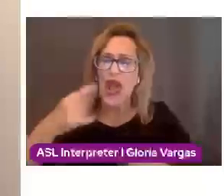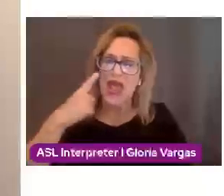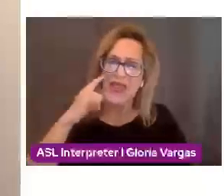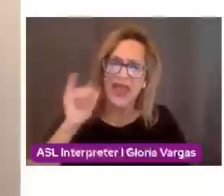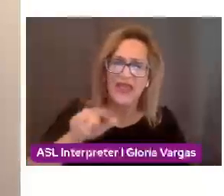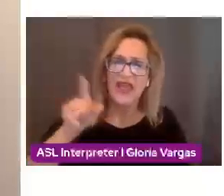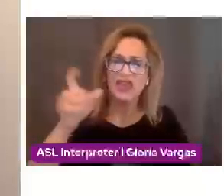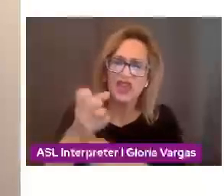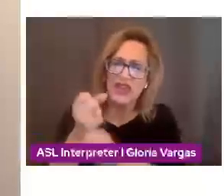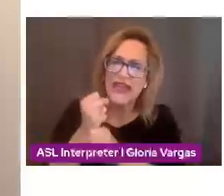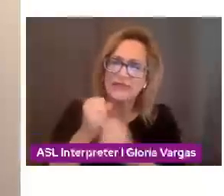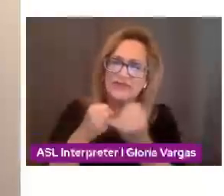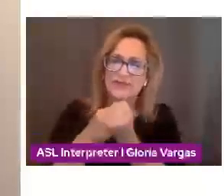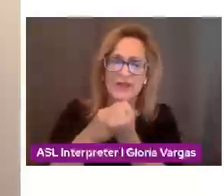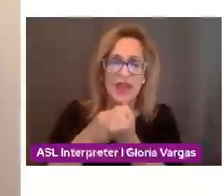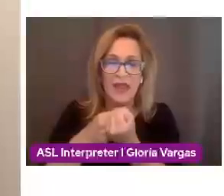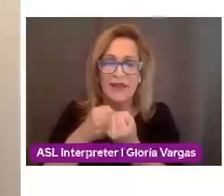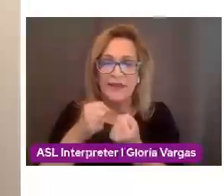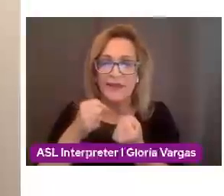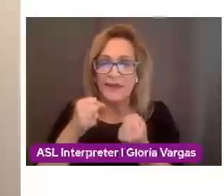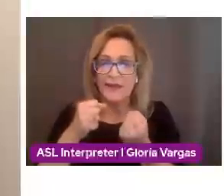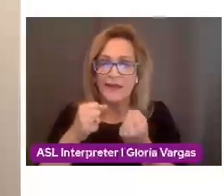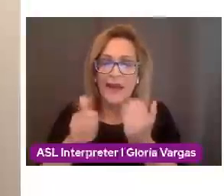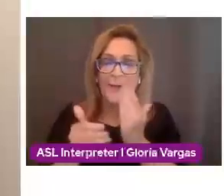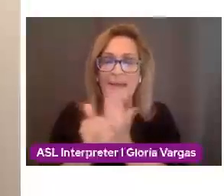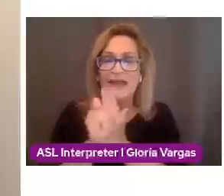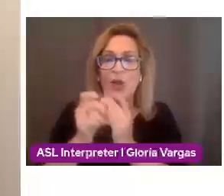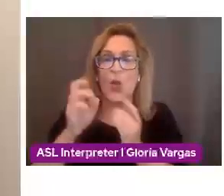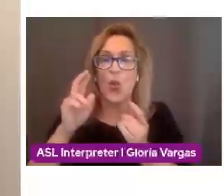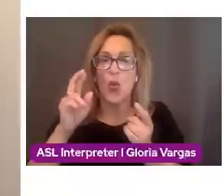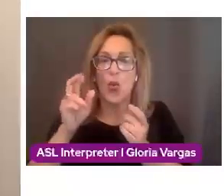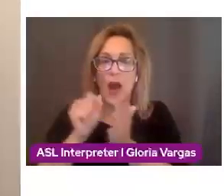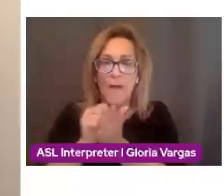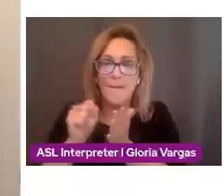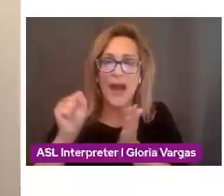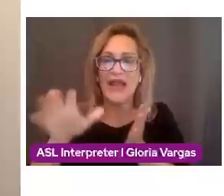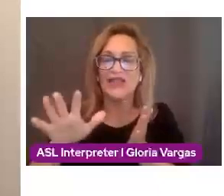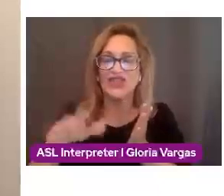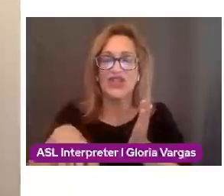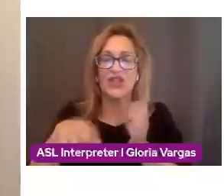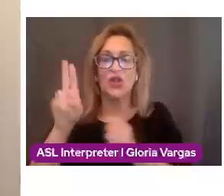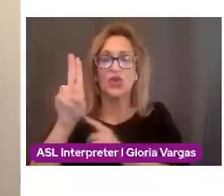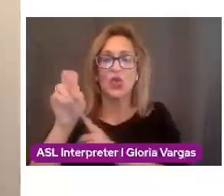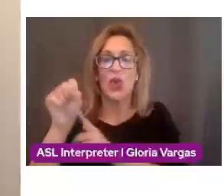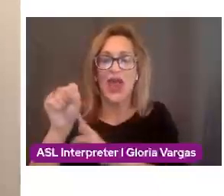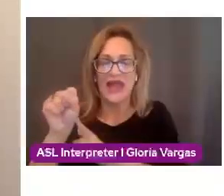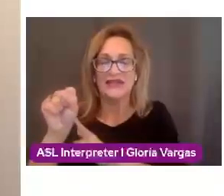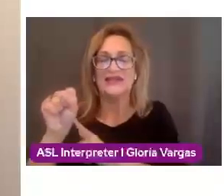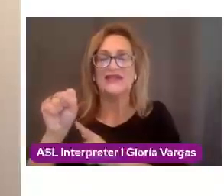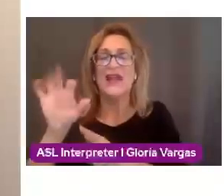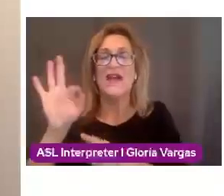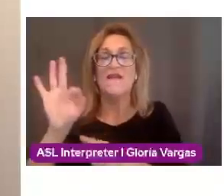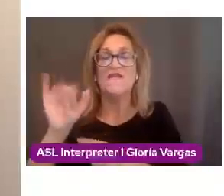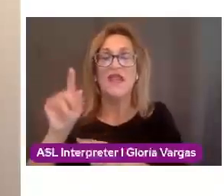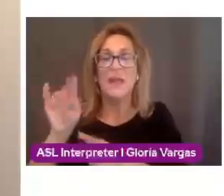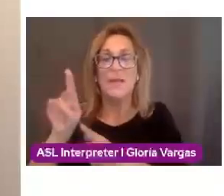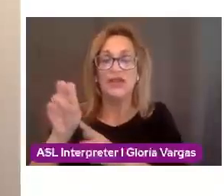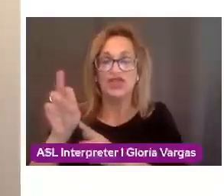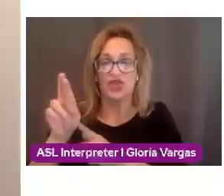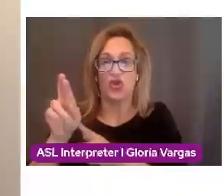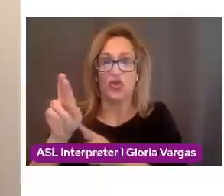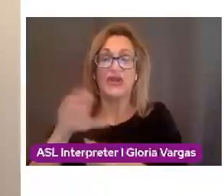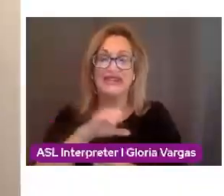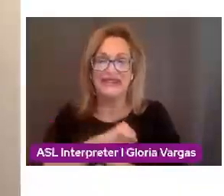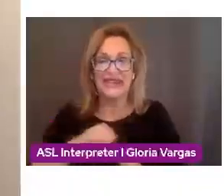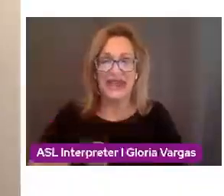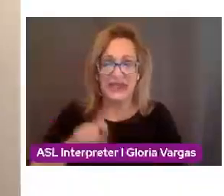in favor of either amending or abolishing the United States Senate filibuster. Now, before anyone tells